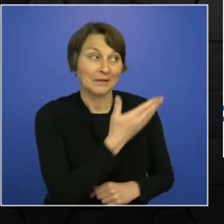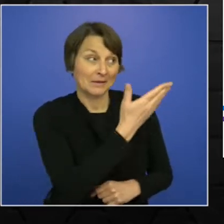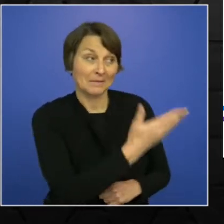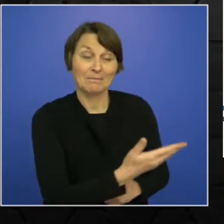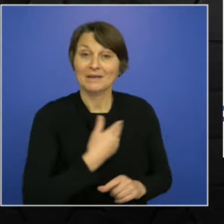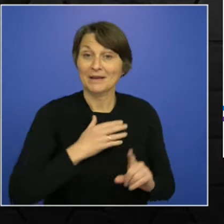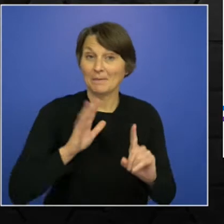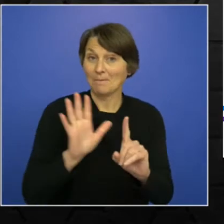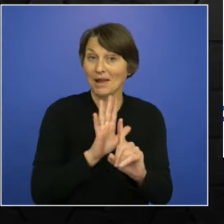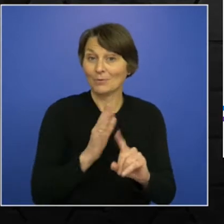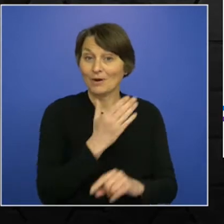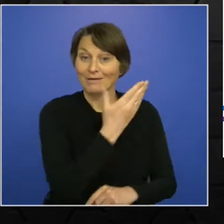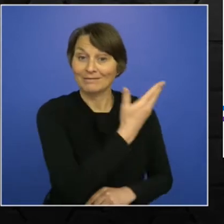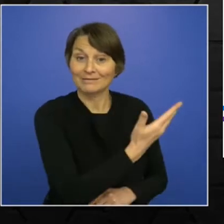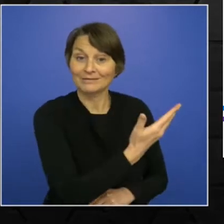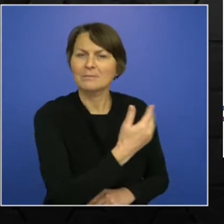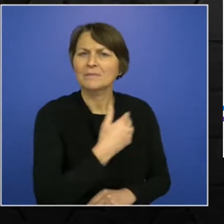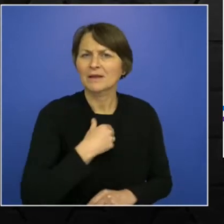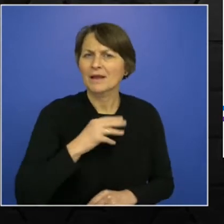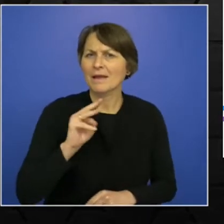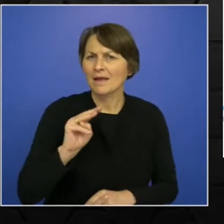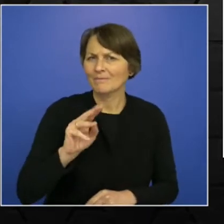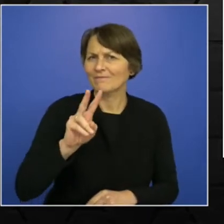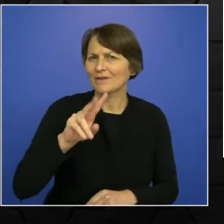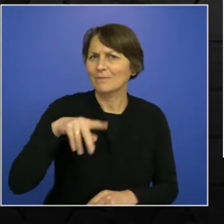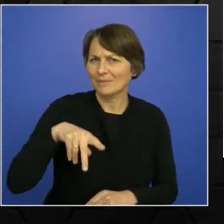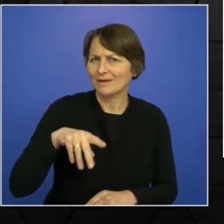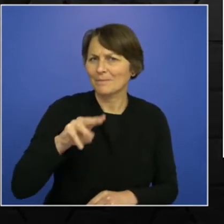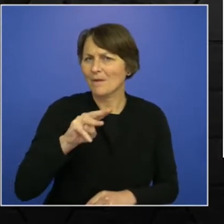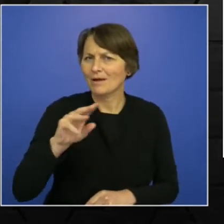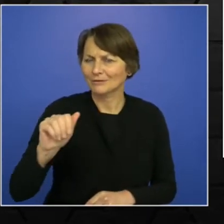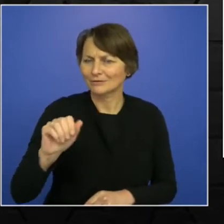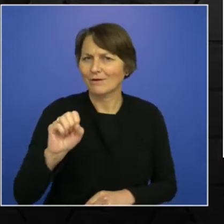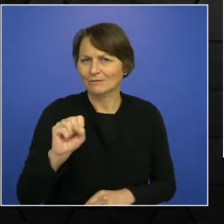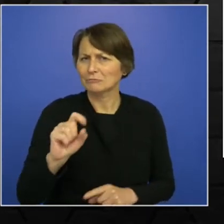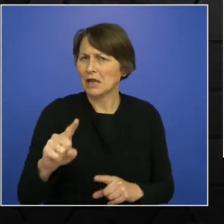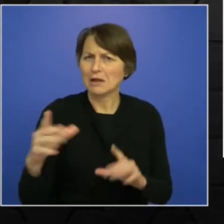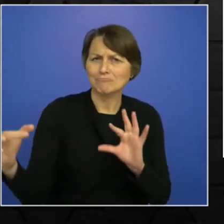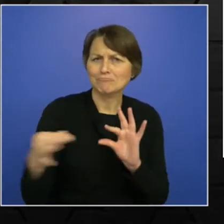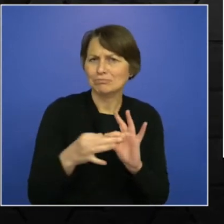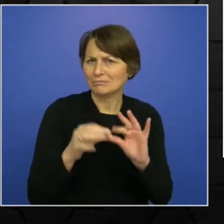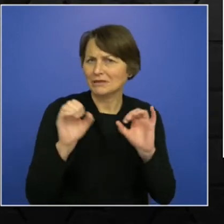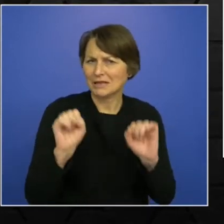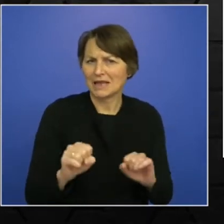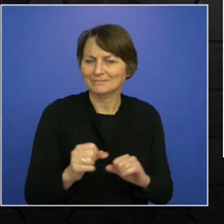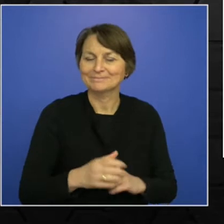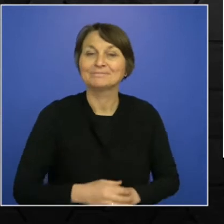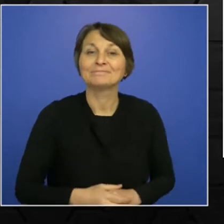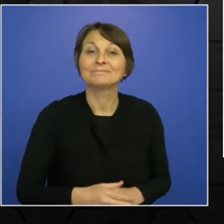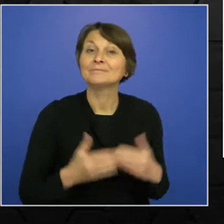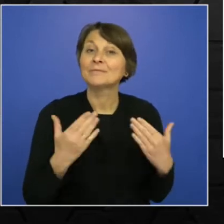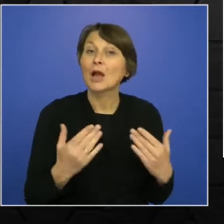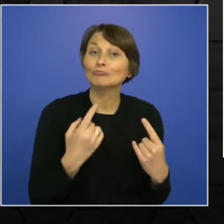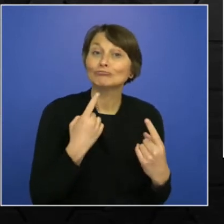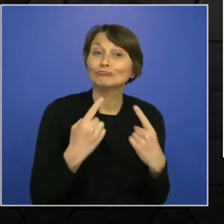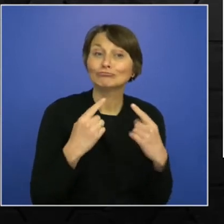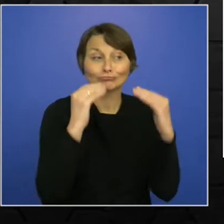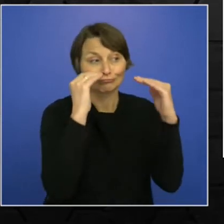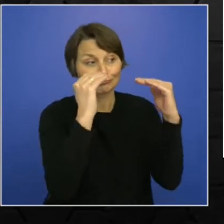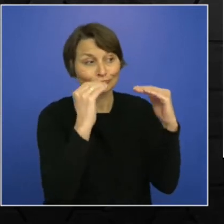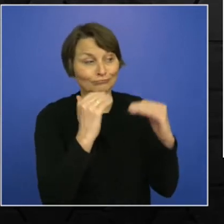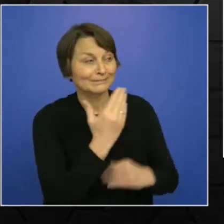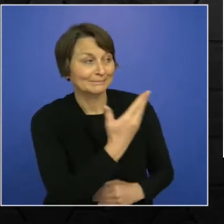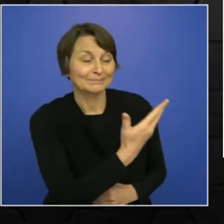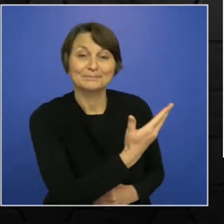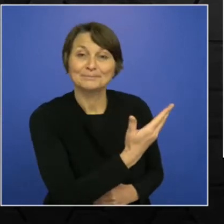always connect with me on my Twitter handle, which is at FuzzyMind1. Briefly, the agenda for today would be introduction. We will be